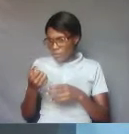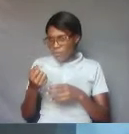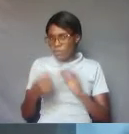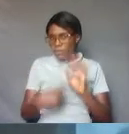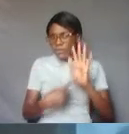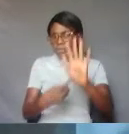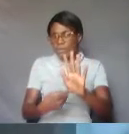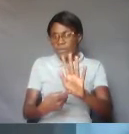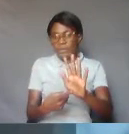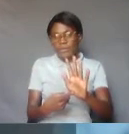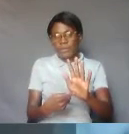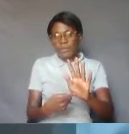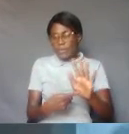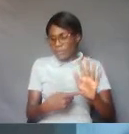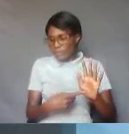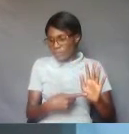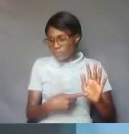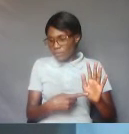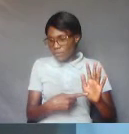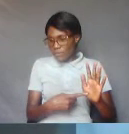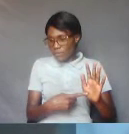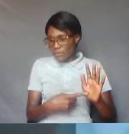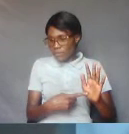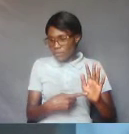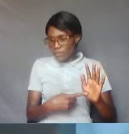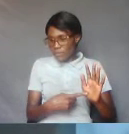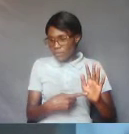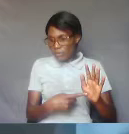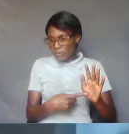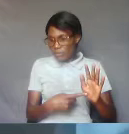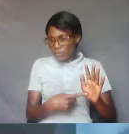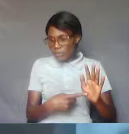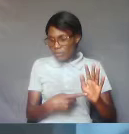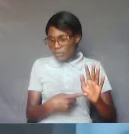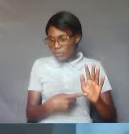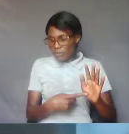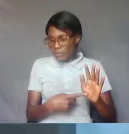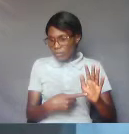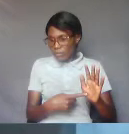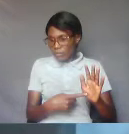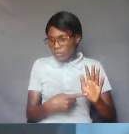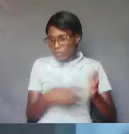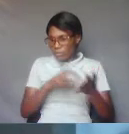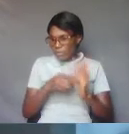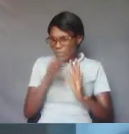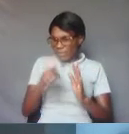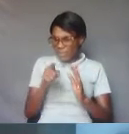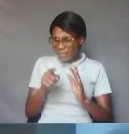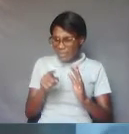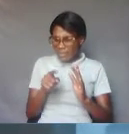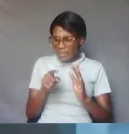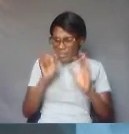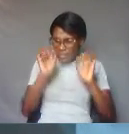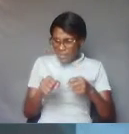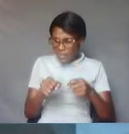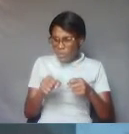of sin to be avoided, images of saintliness or virtuous suffering to be admired, or